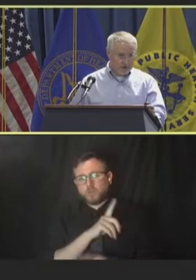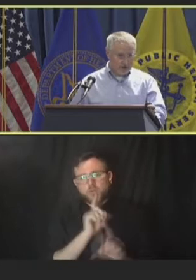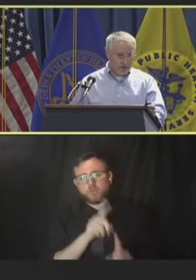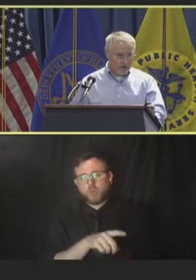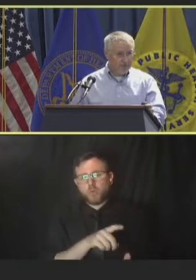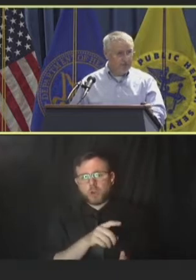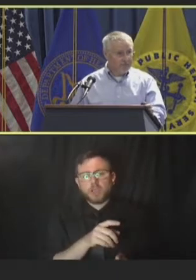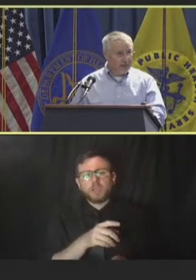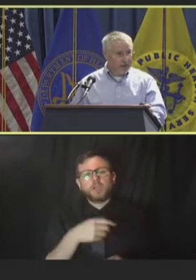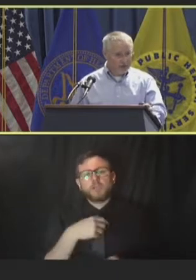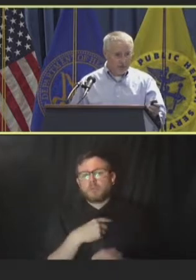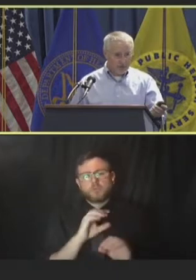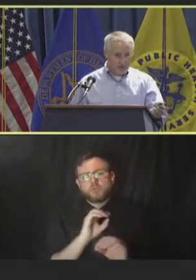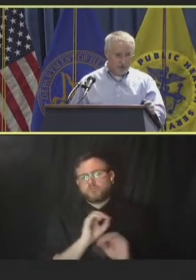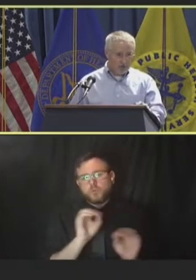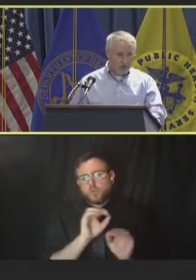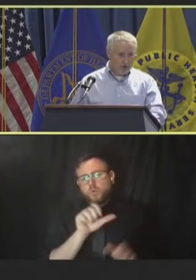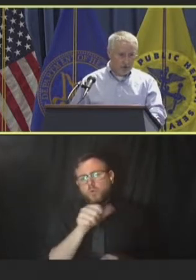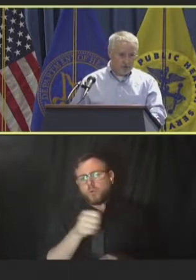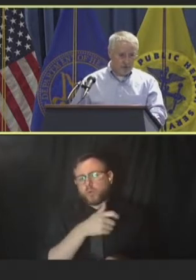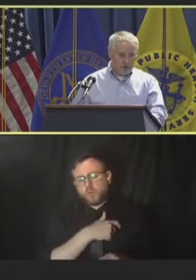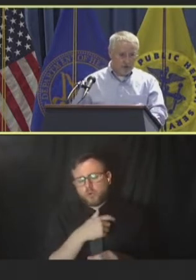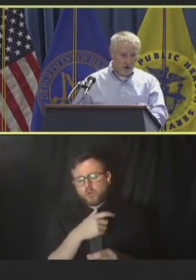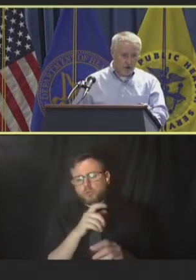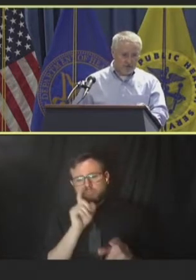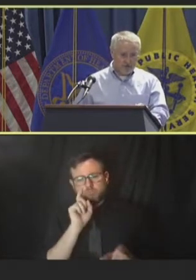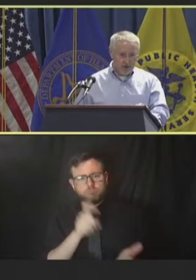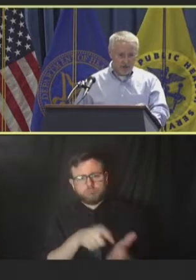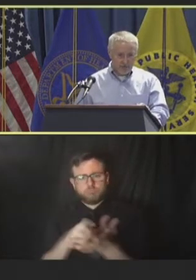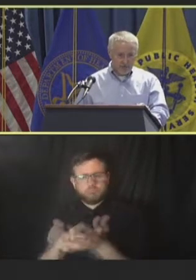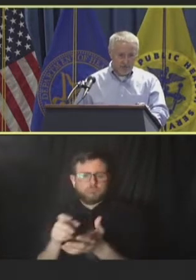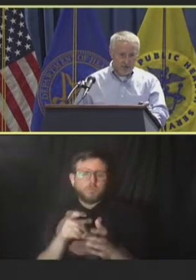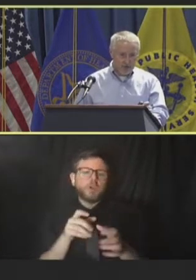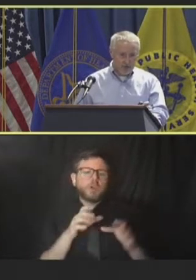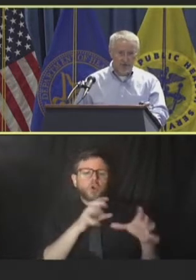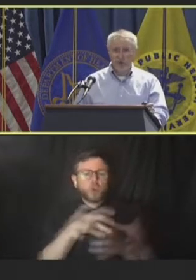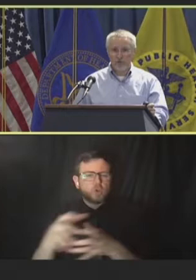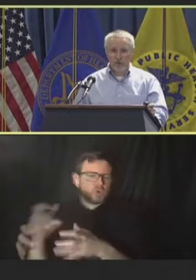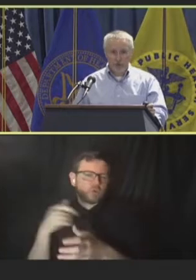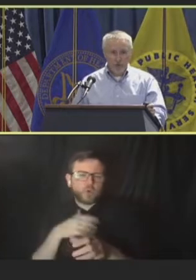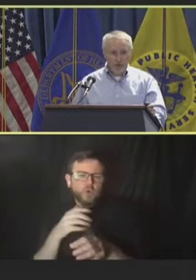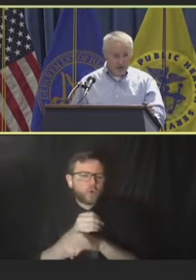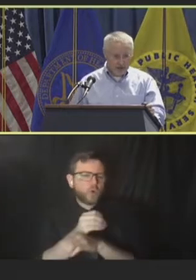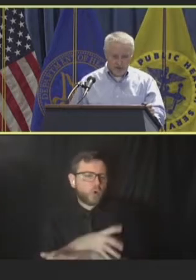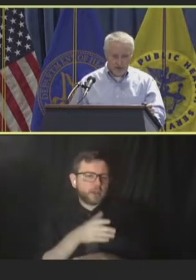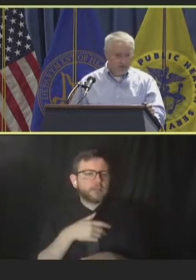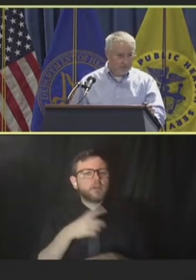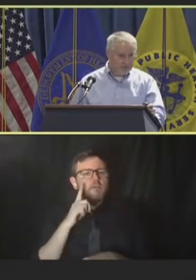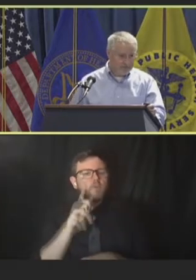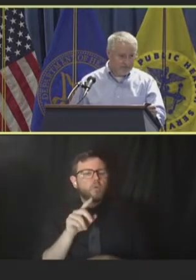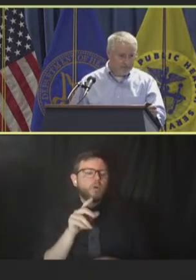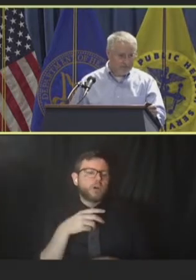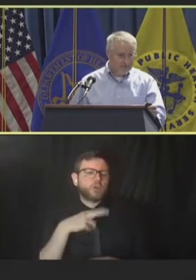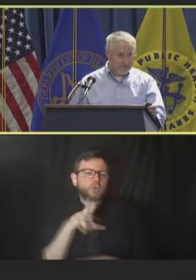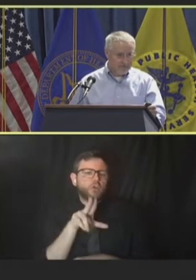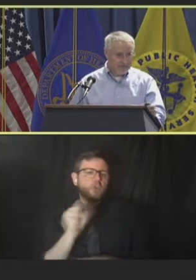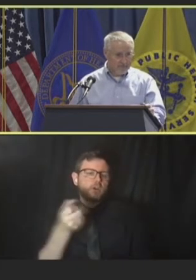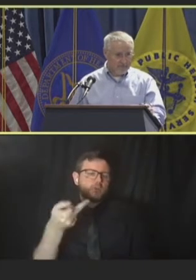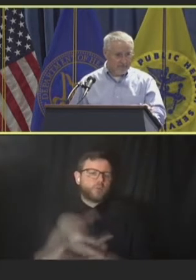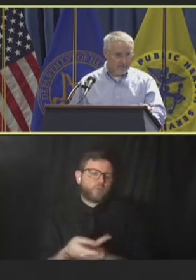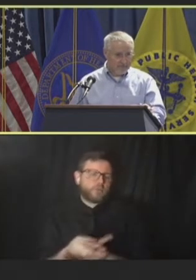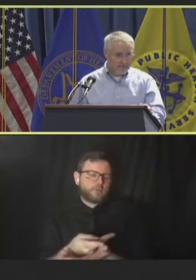in adults. And there was no unusual clustering and causes of death associated with the U.S. authorized vaccines.